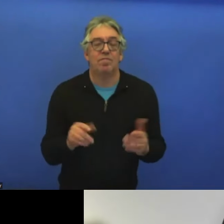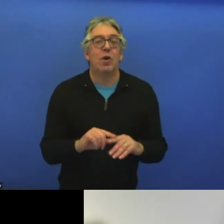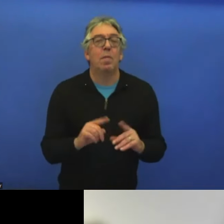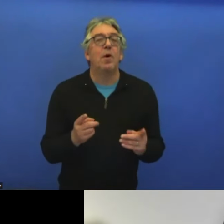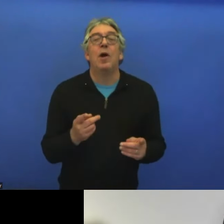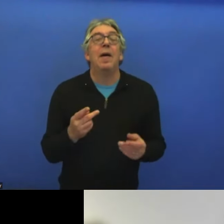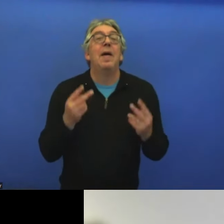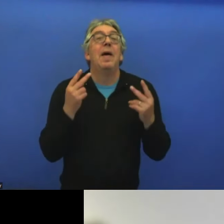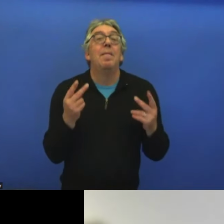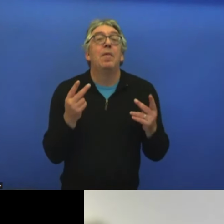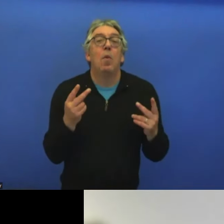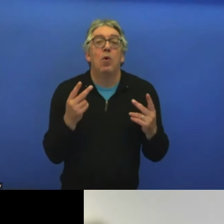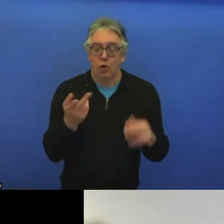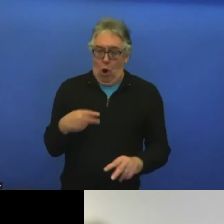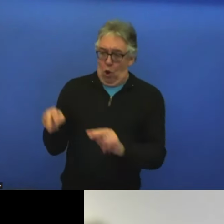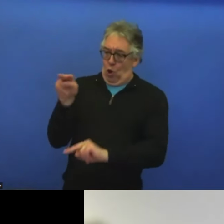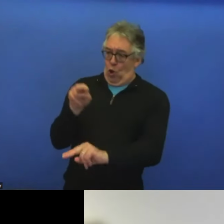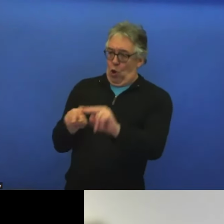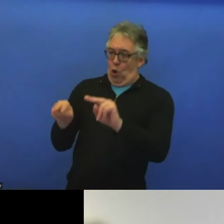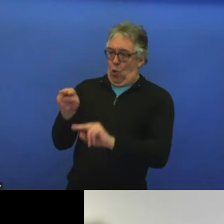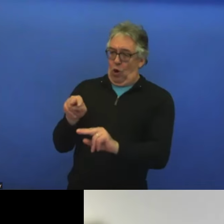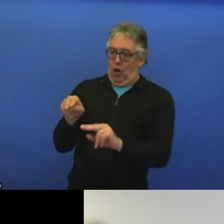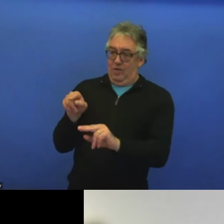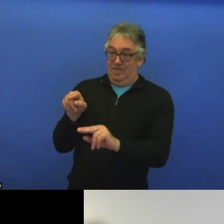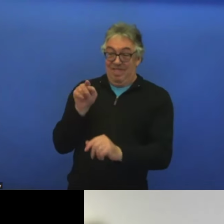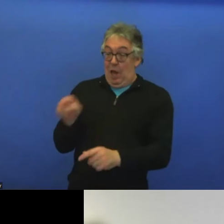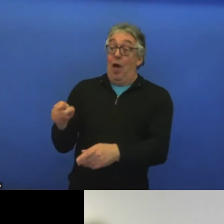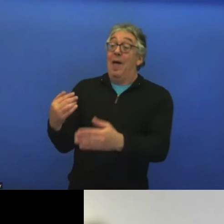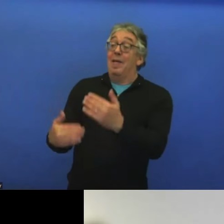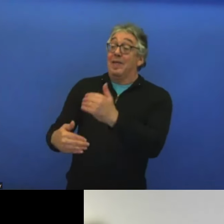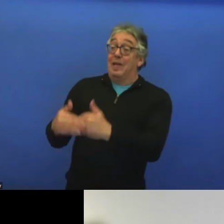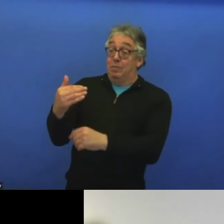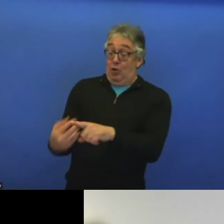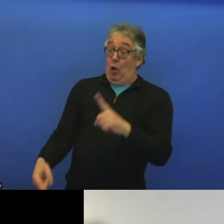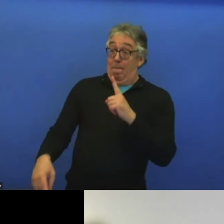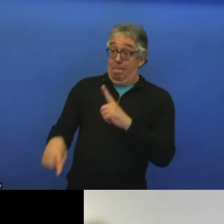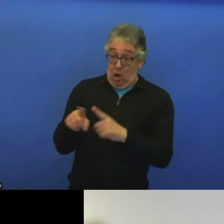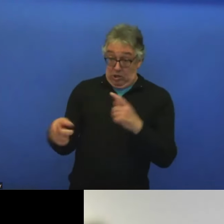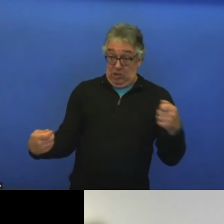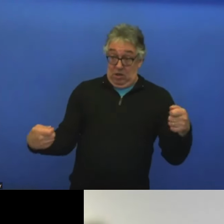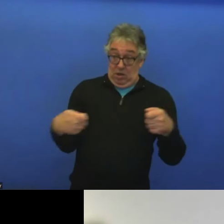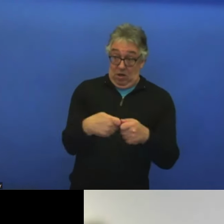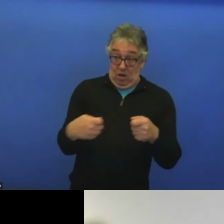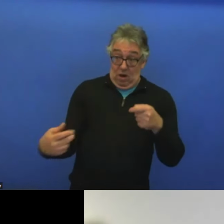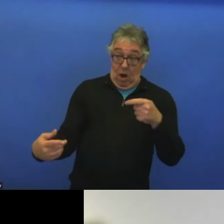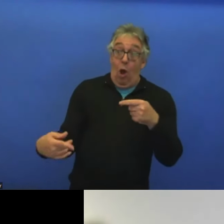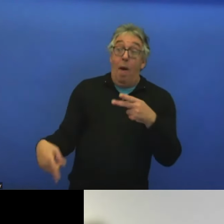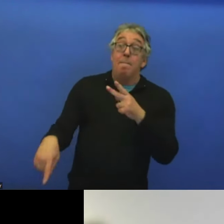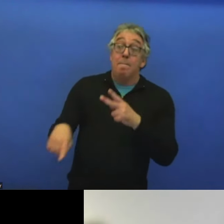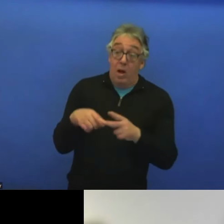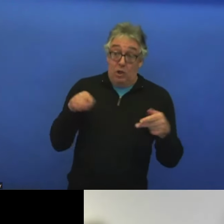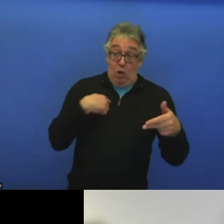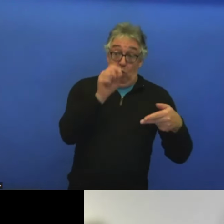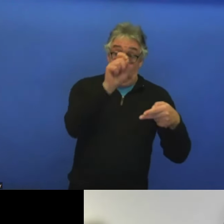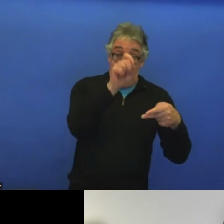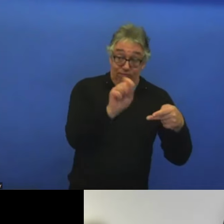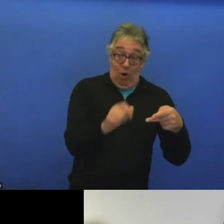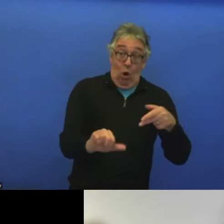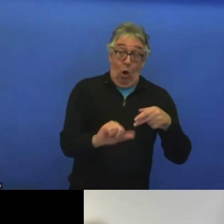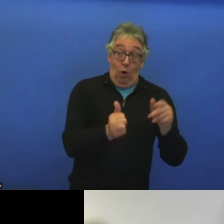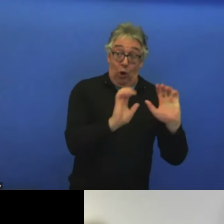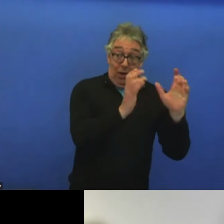disability intersects with all those submission categories, and then consider accommodation measures, etc. I